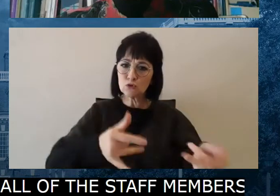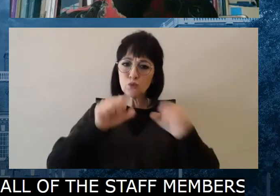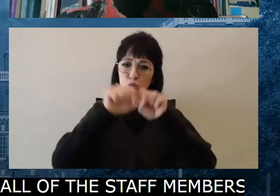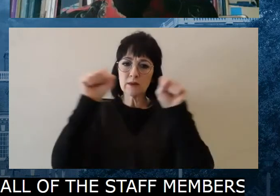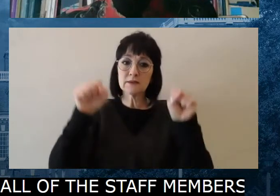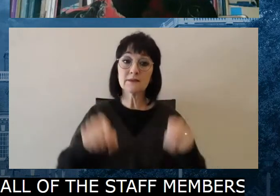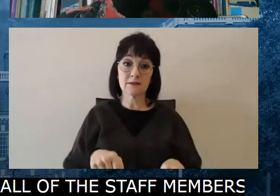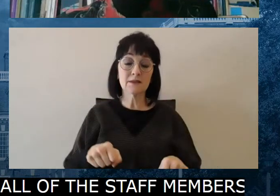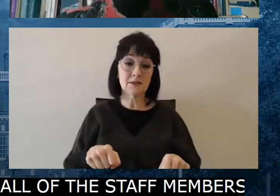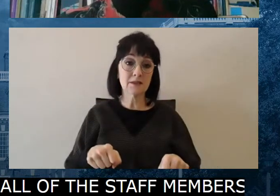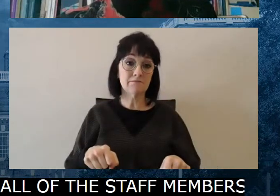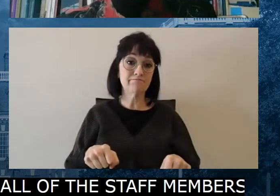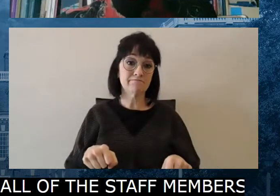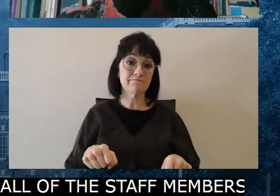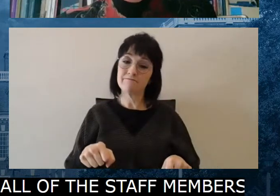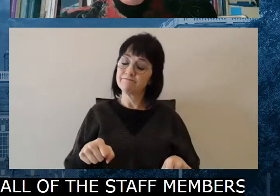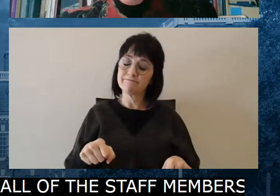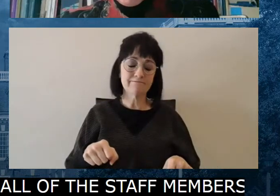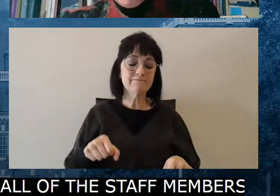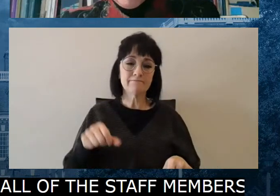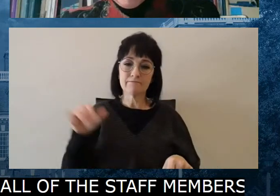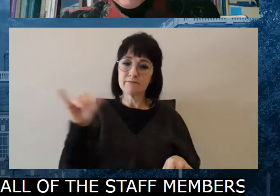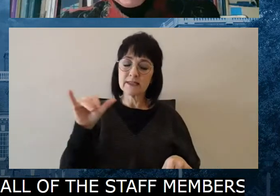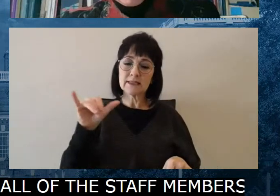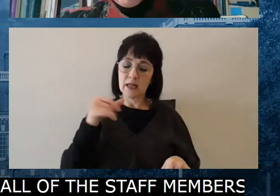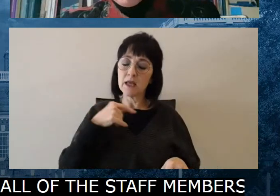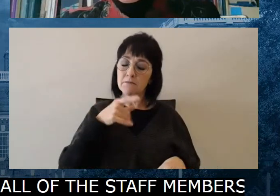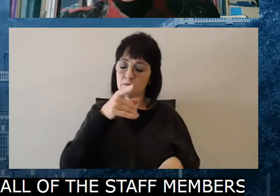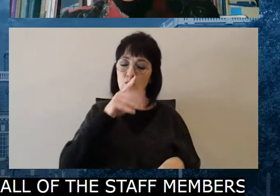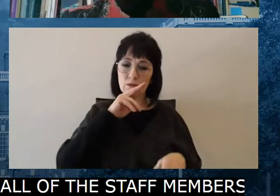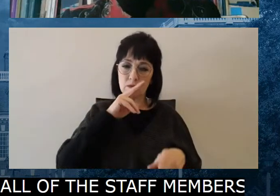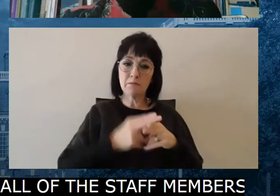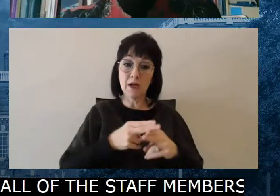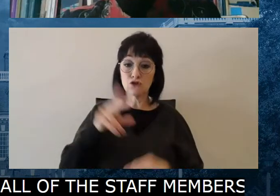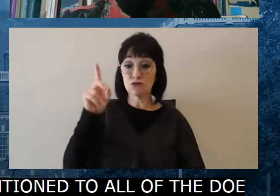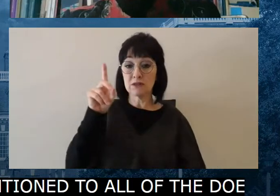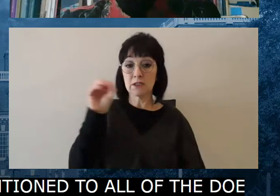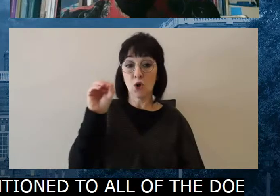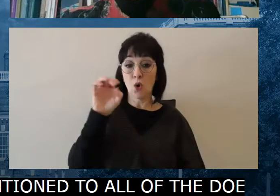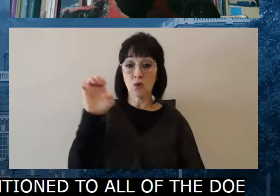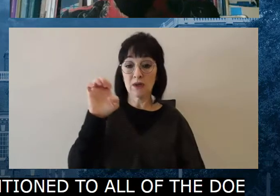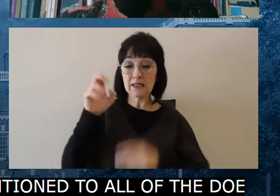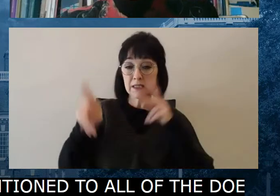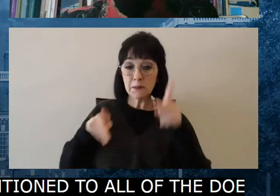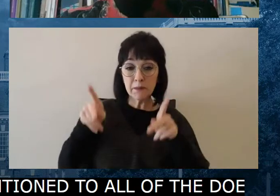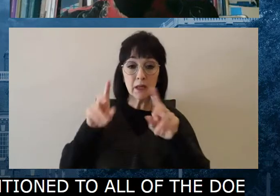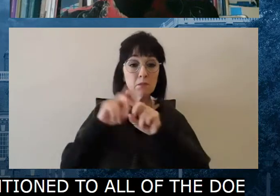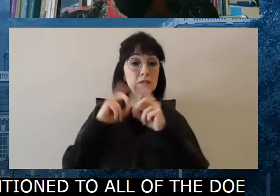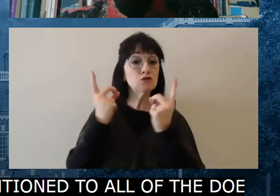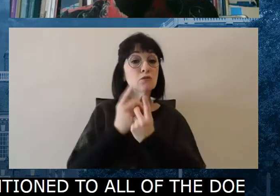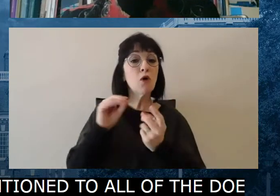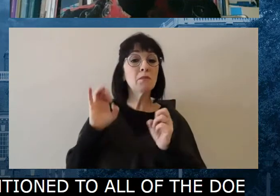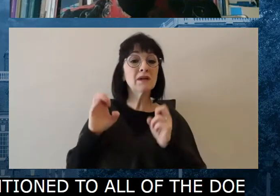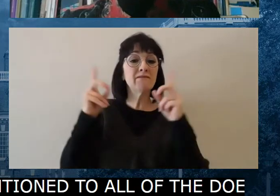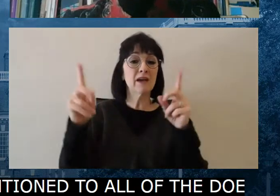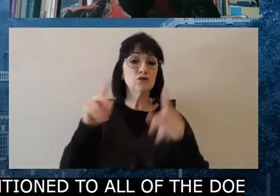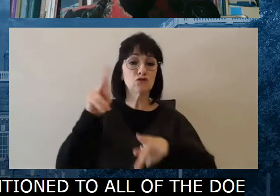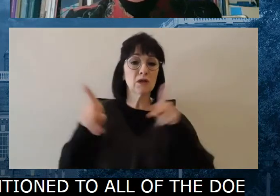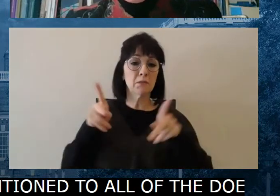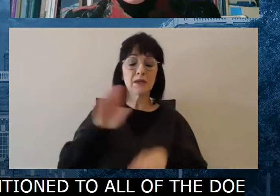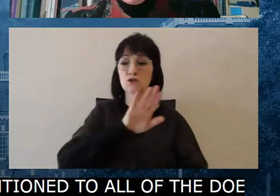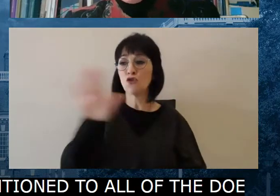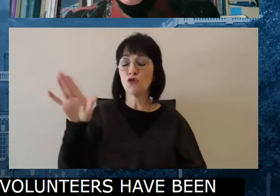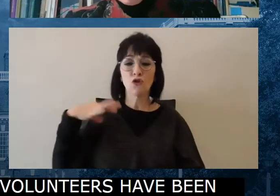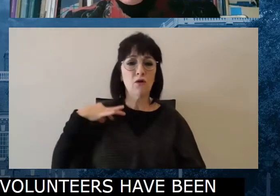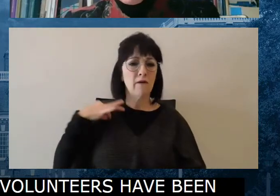as mentioned, to all of the DOE people. The Department of Education volunteers have been amazing in their faithful service in